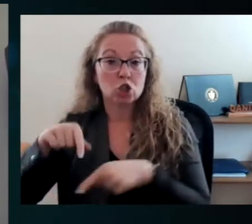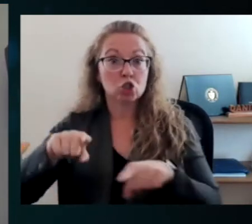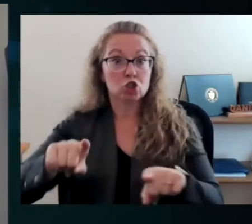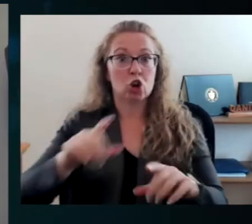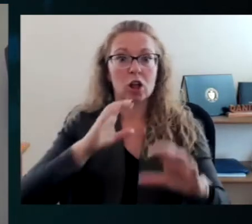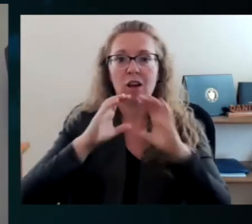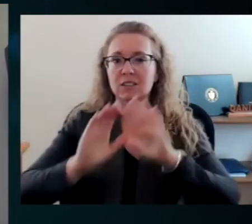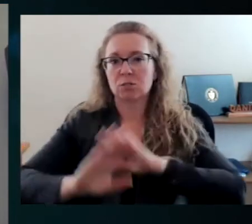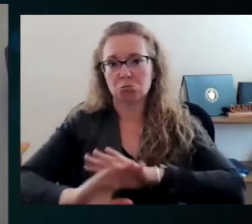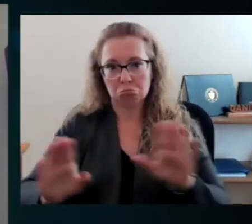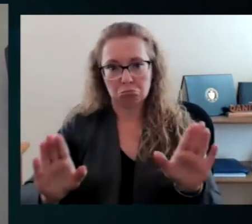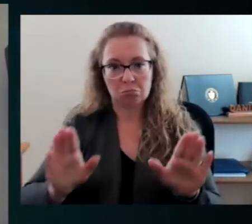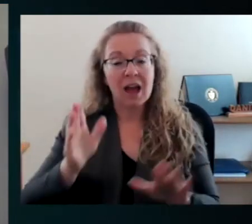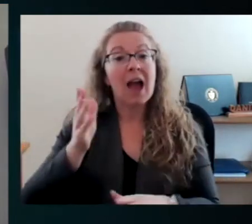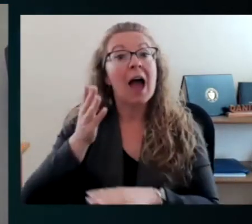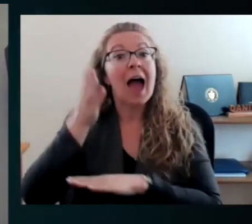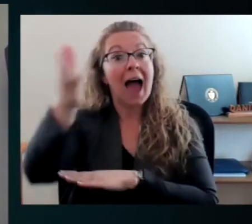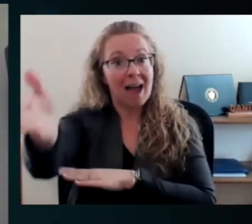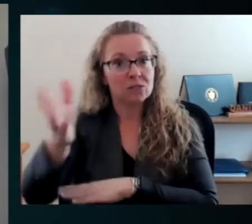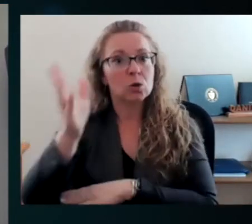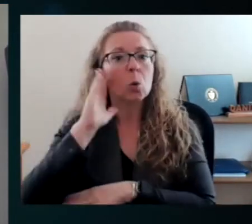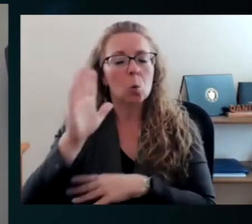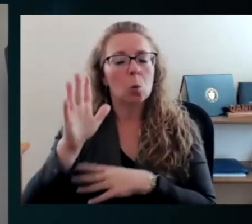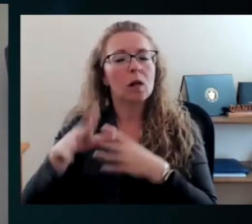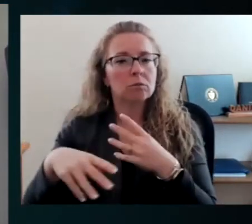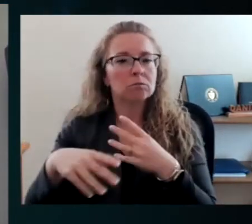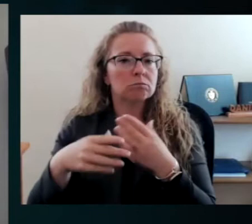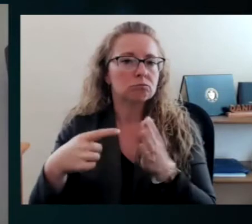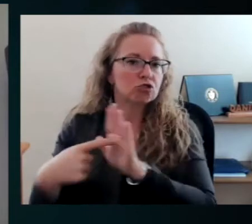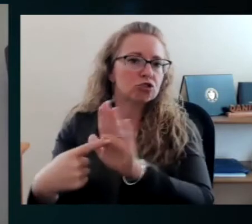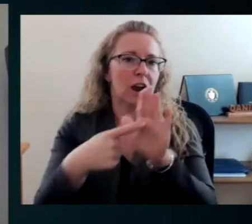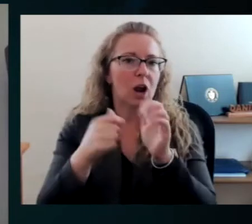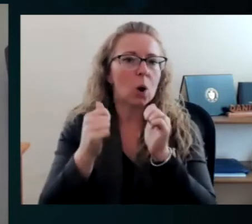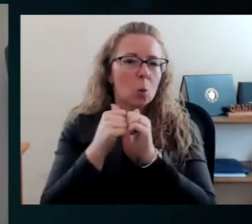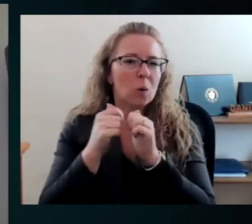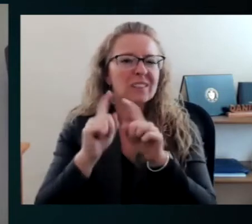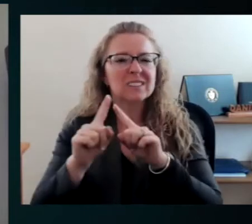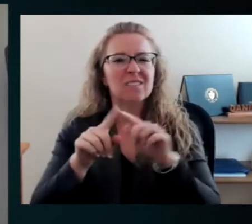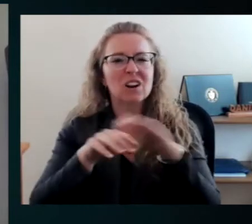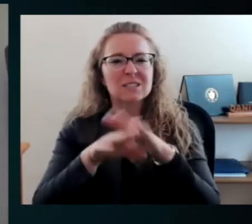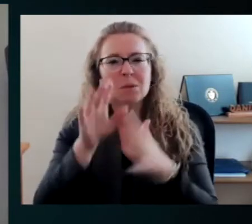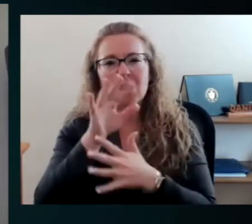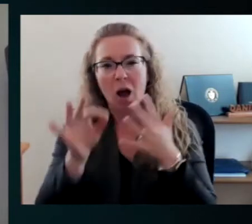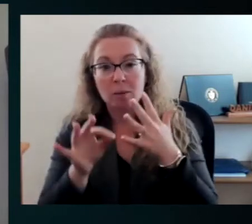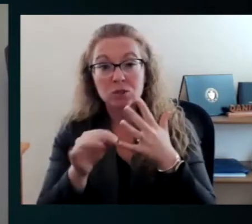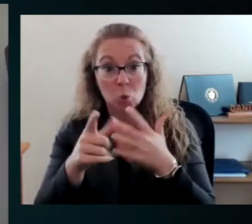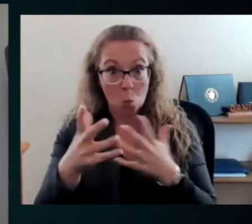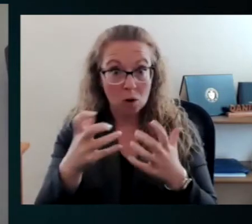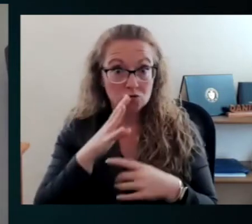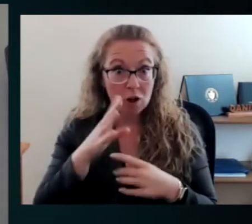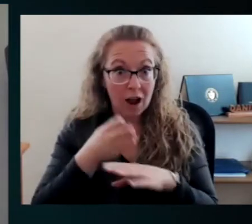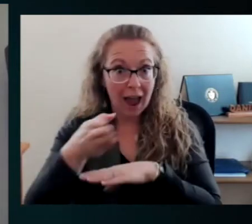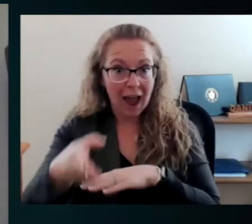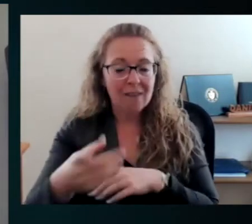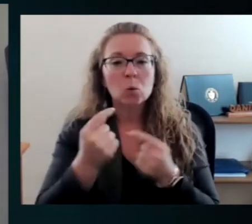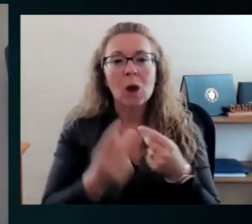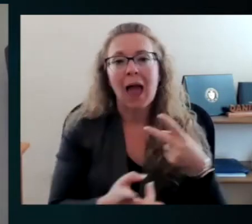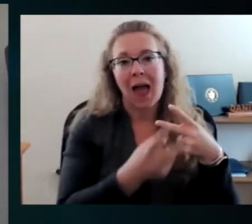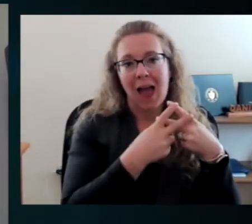options afterward. If at this point you'd like to post after the event, use hashtag SIGCHI and hashtag